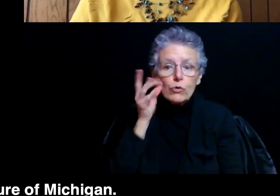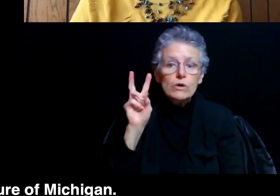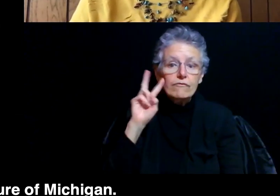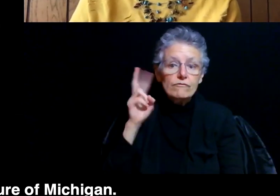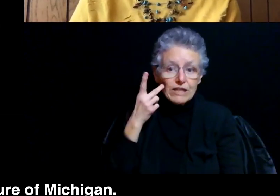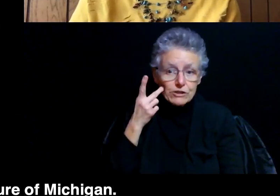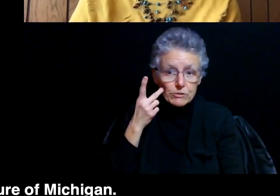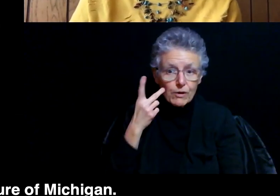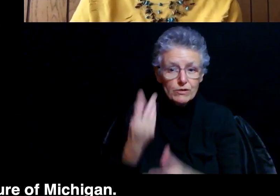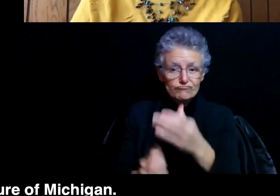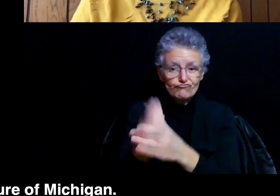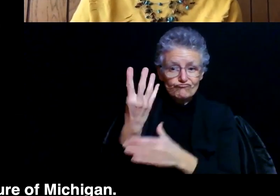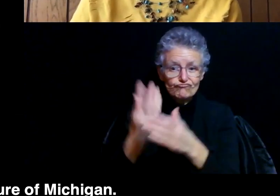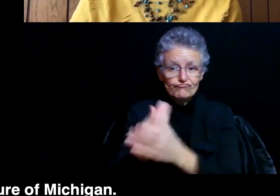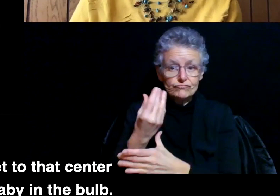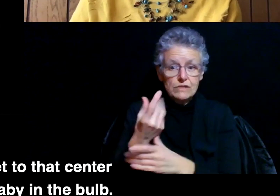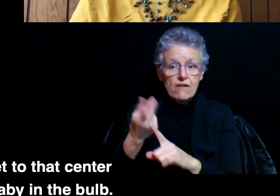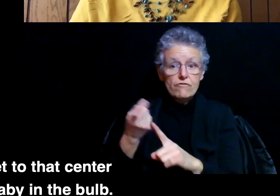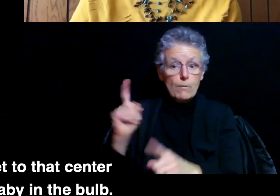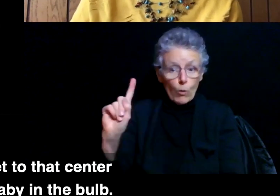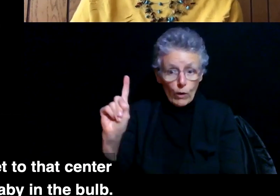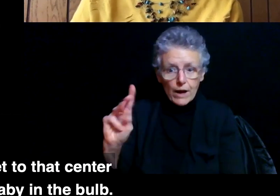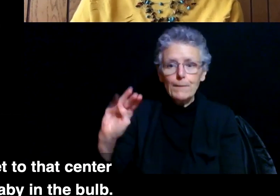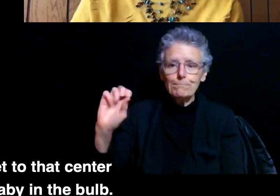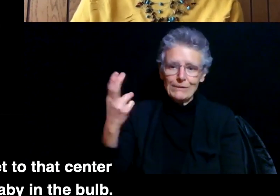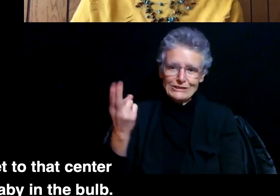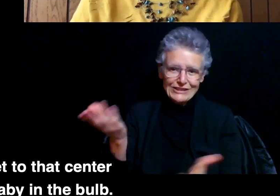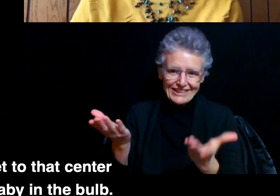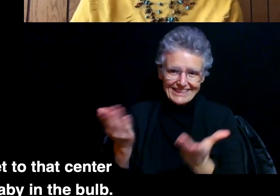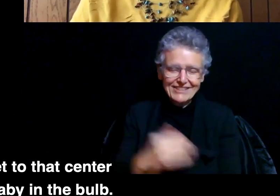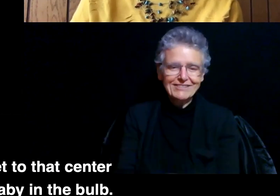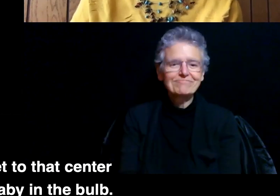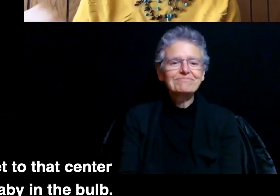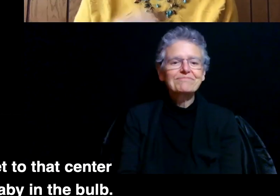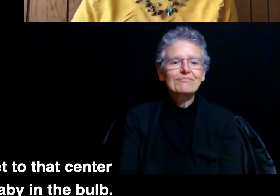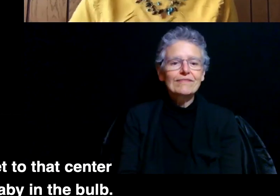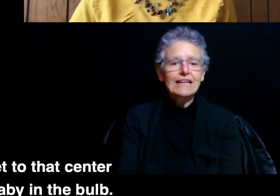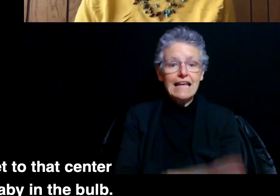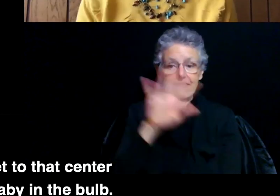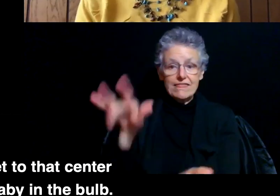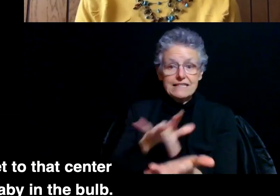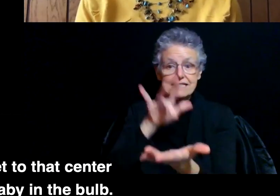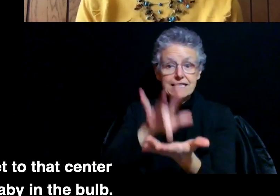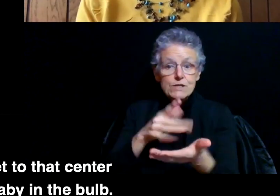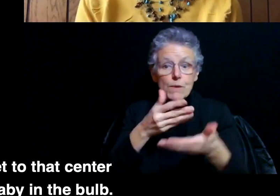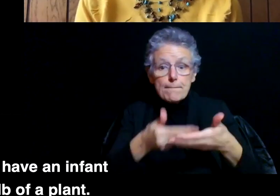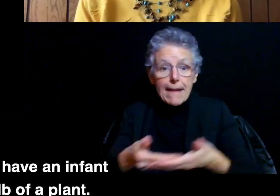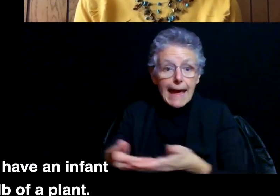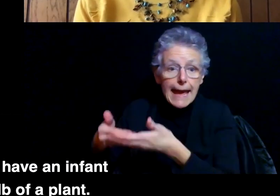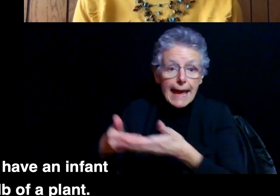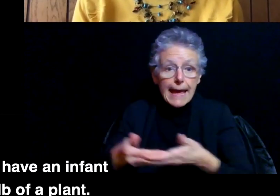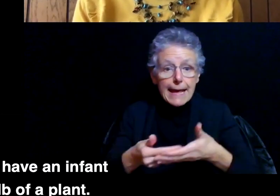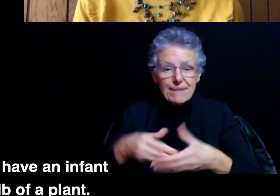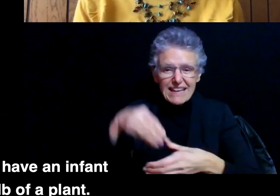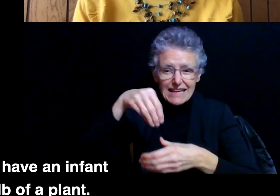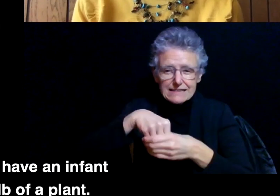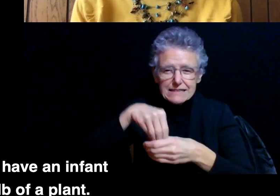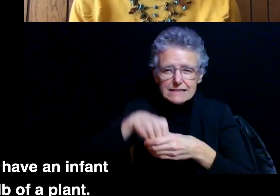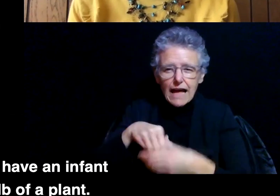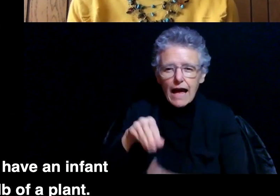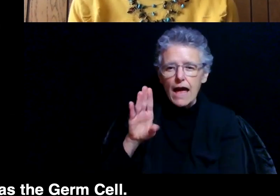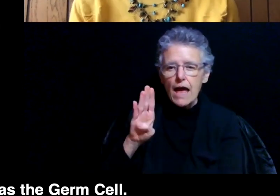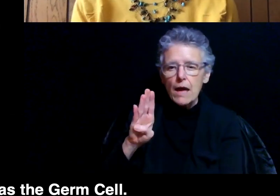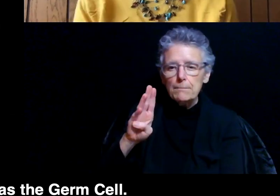vegetables and agriculture of Michigan. Now let's get to that center panel with the baby in the bulb. So here we have an infant in the bulb